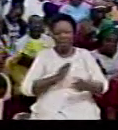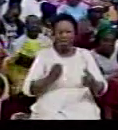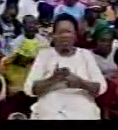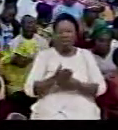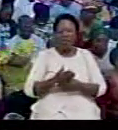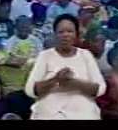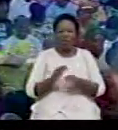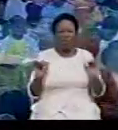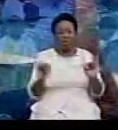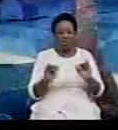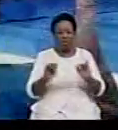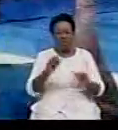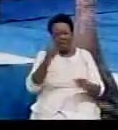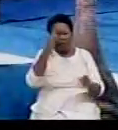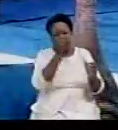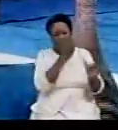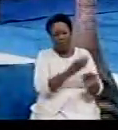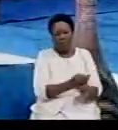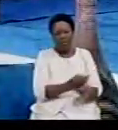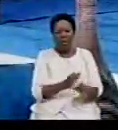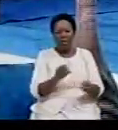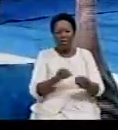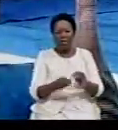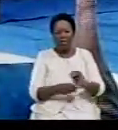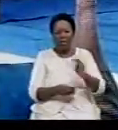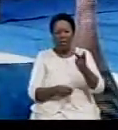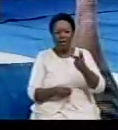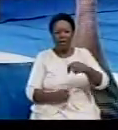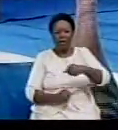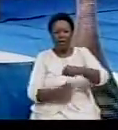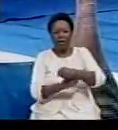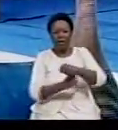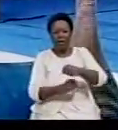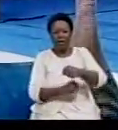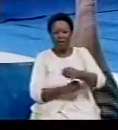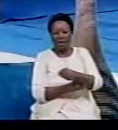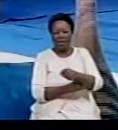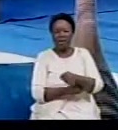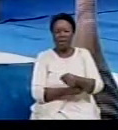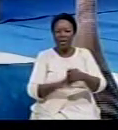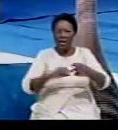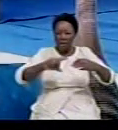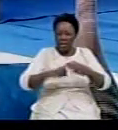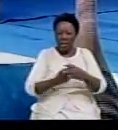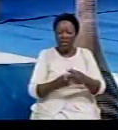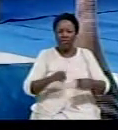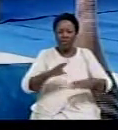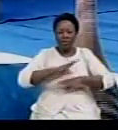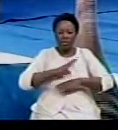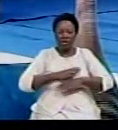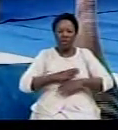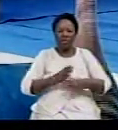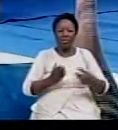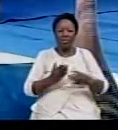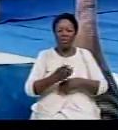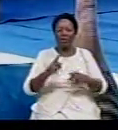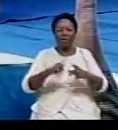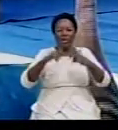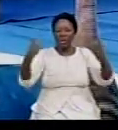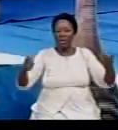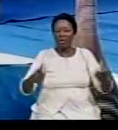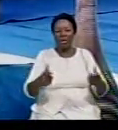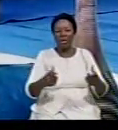three, fundamental sufficiency through surpassing faith. There is the sonship